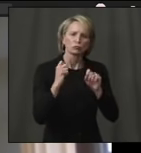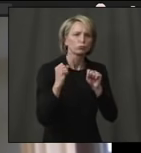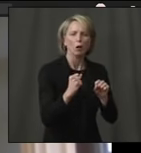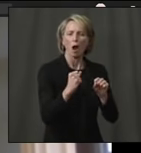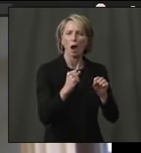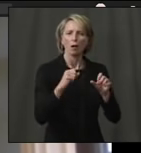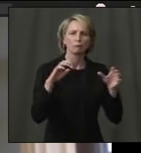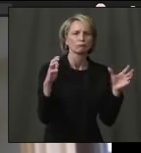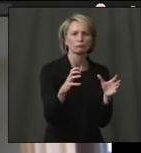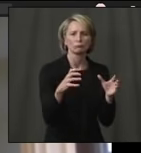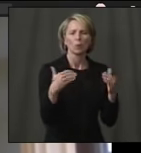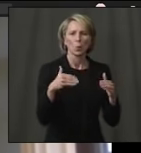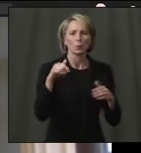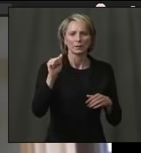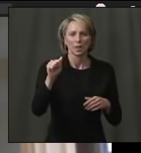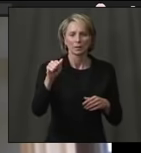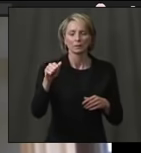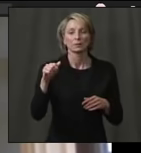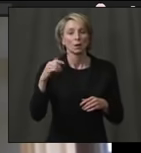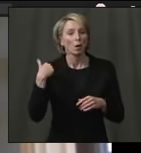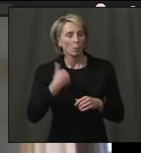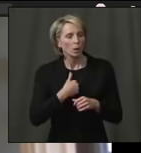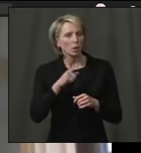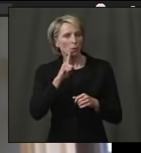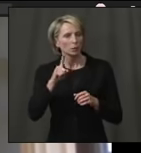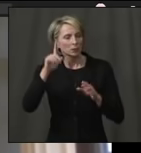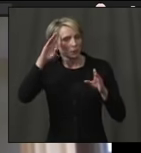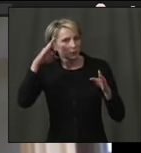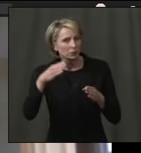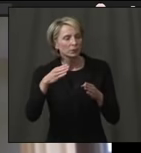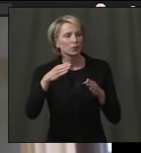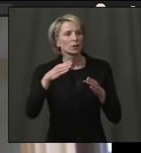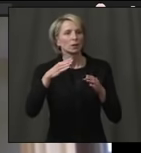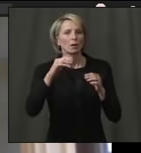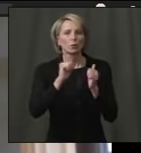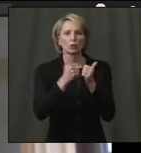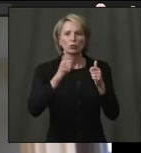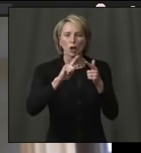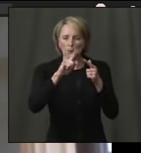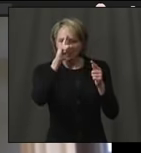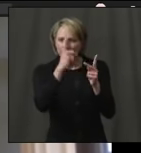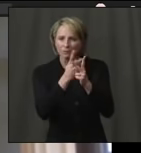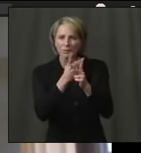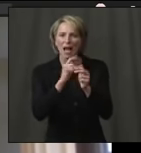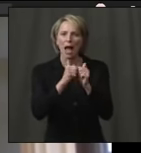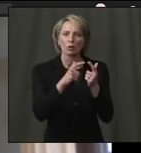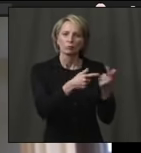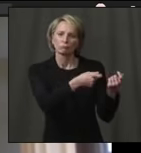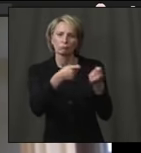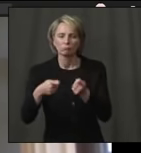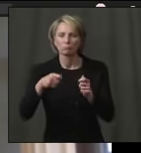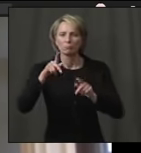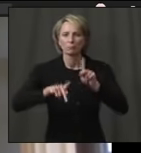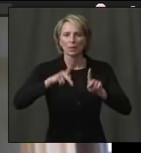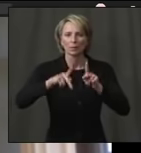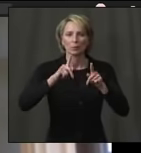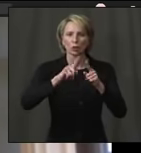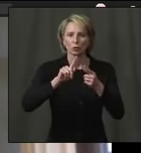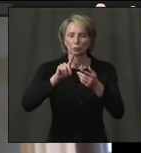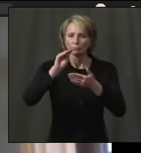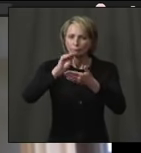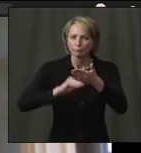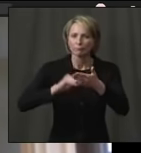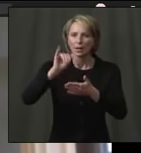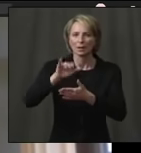a particular effort in the hard to count areas, and because 22%